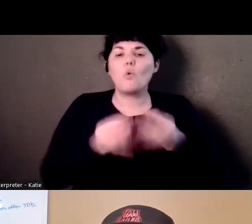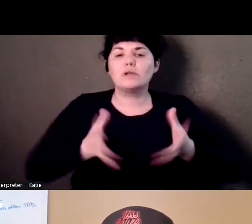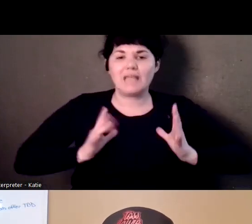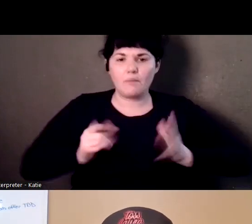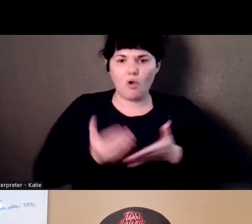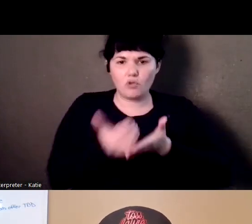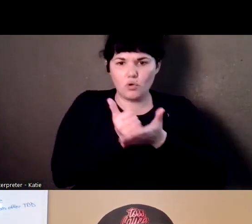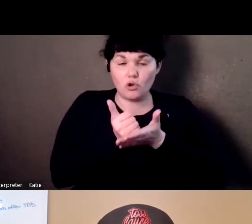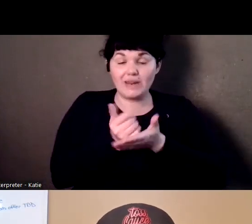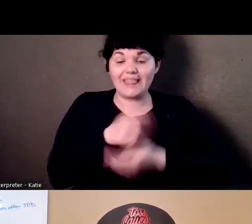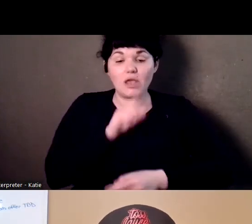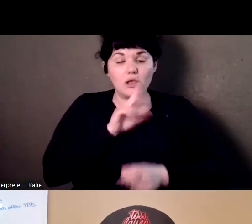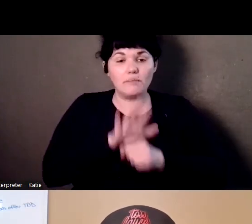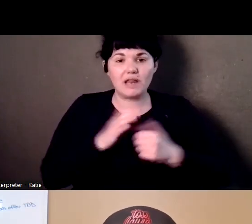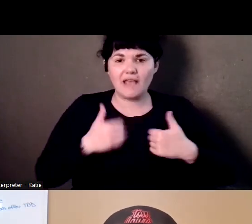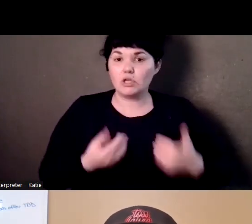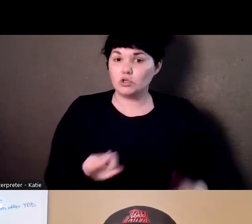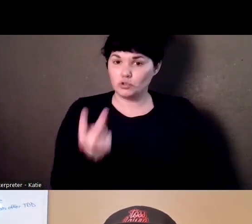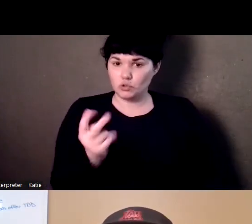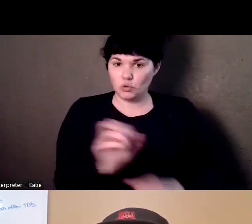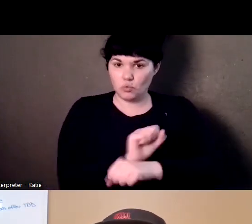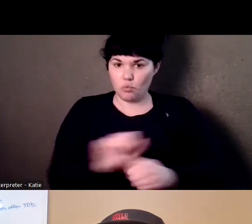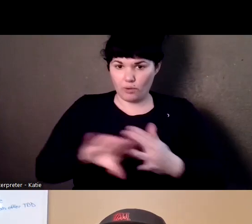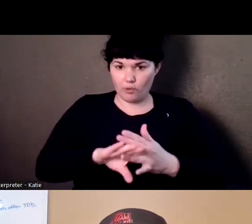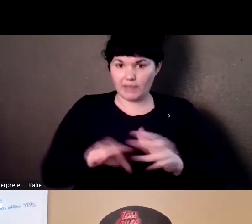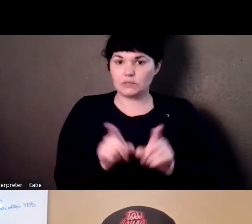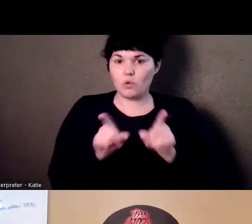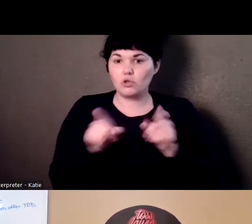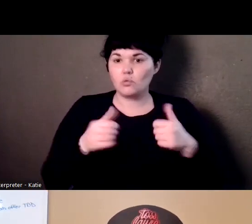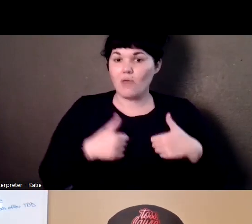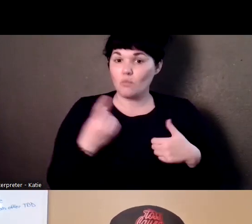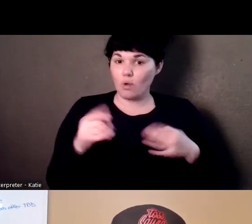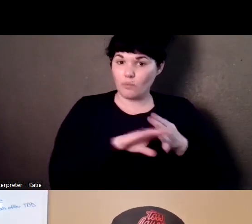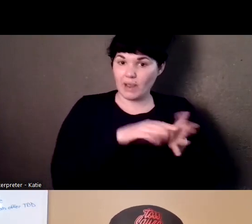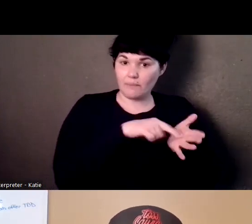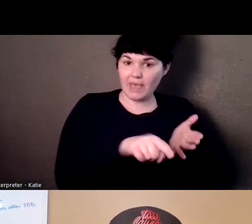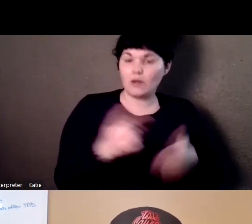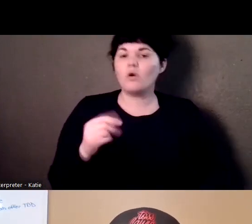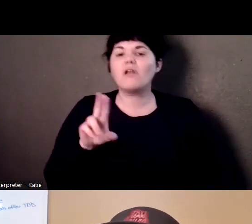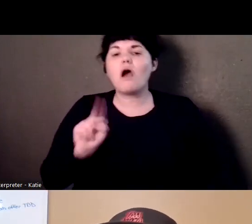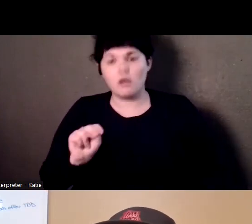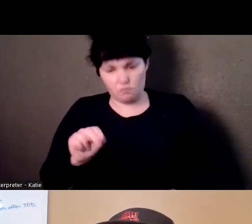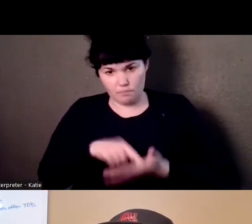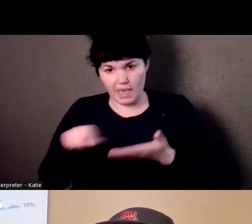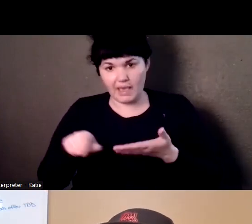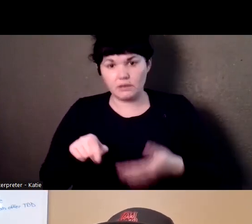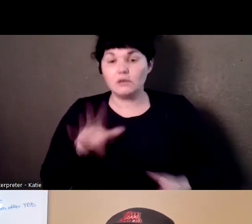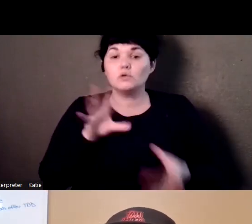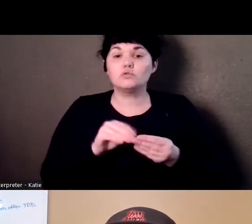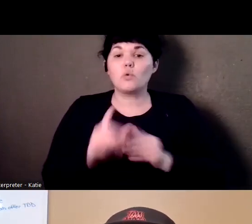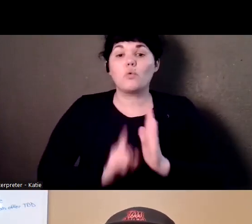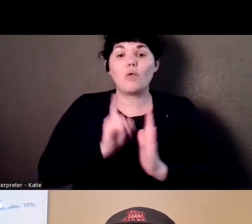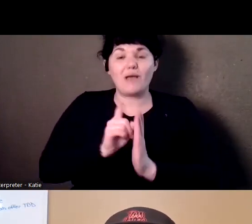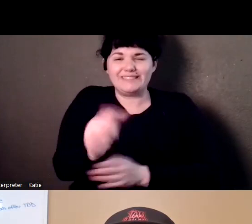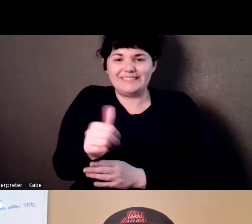giving you 2 work breaks as well. You have one paid and one unpaid in a 10-hour workday. And they